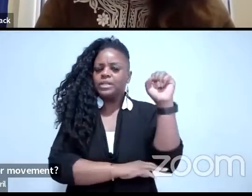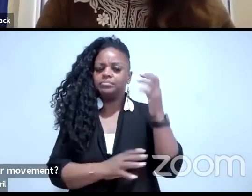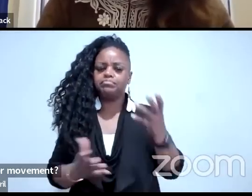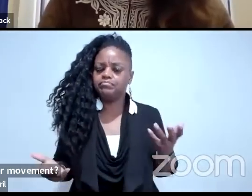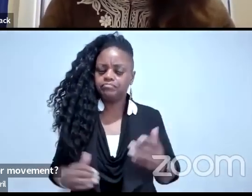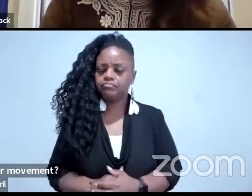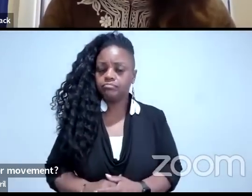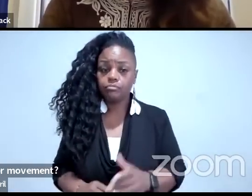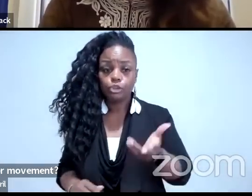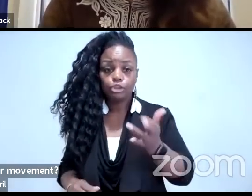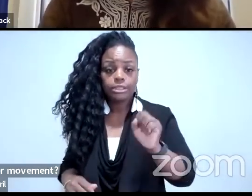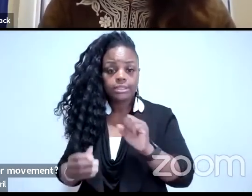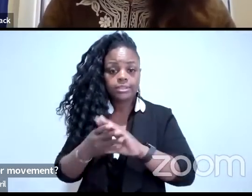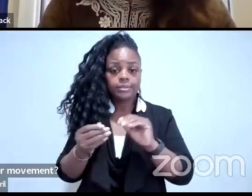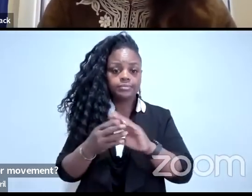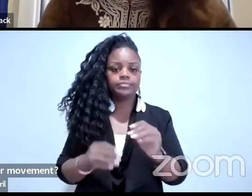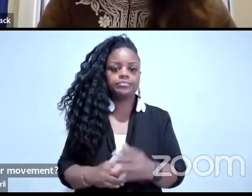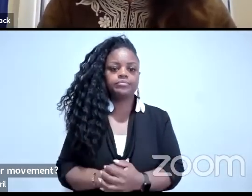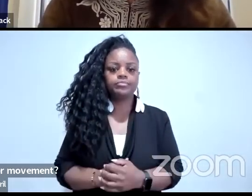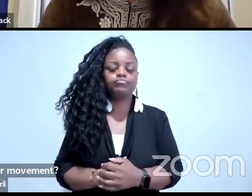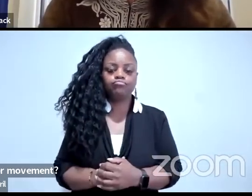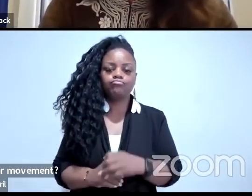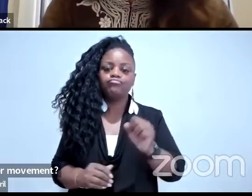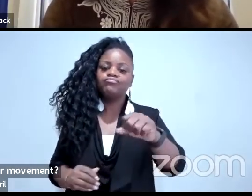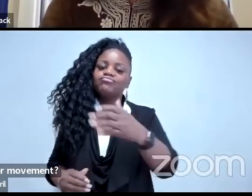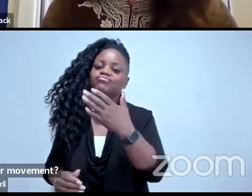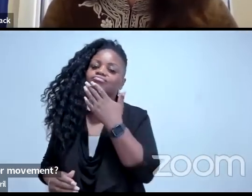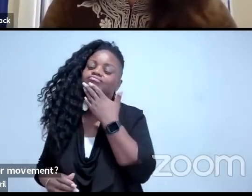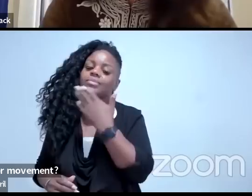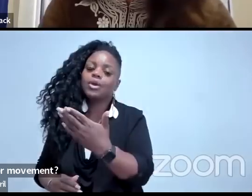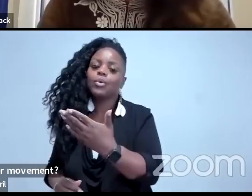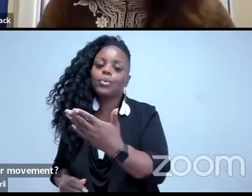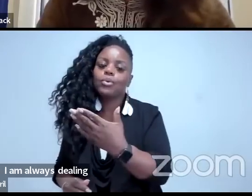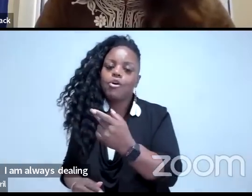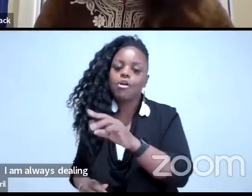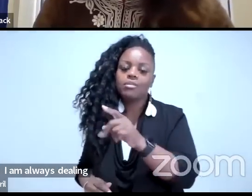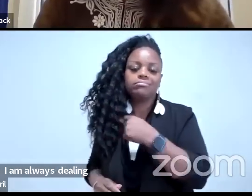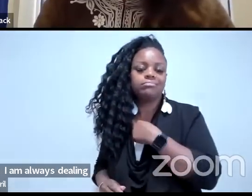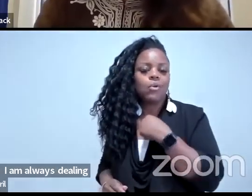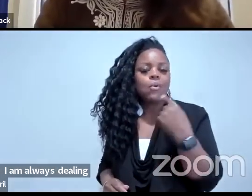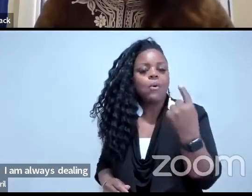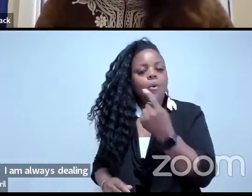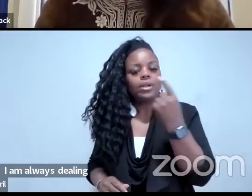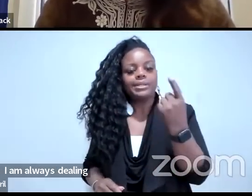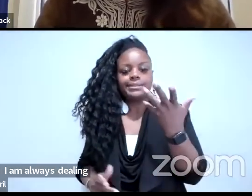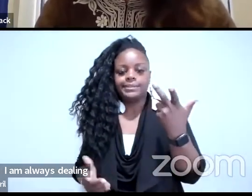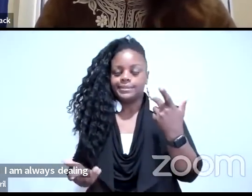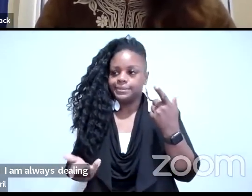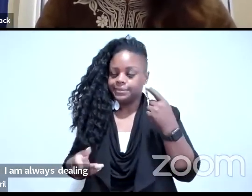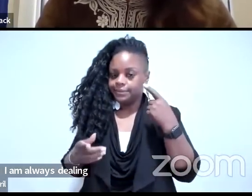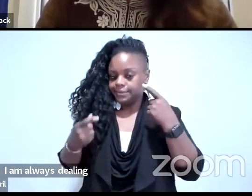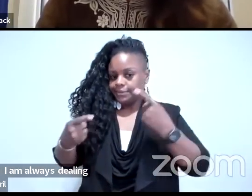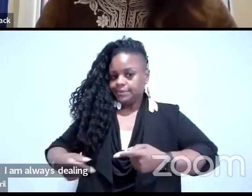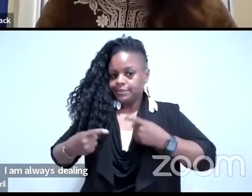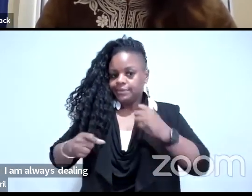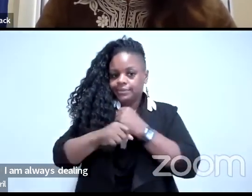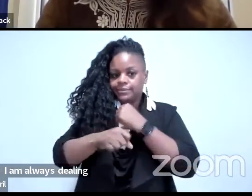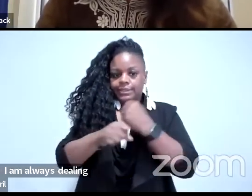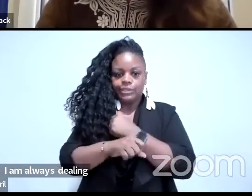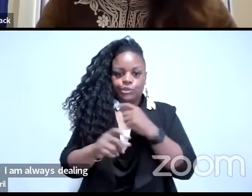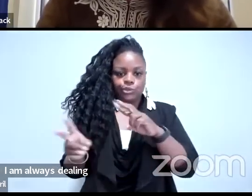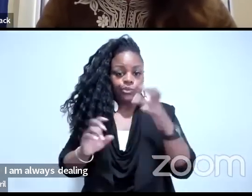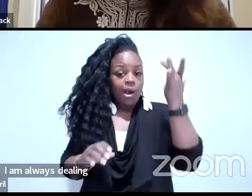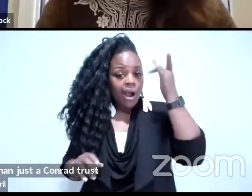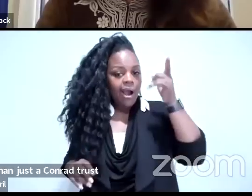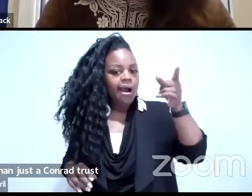flight issues now. So she's more than just a comrade. Trust me, she's my guidance and when I'm freaking